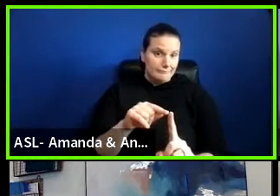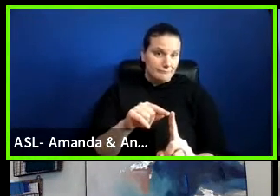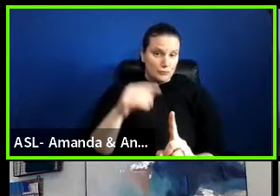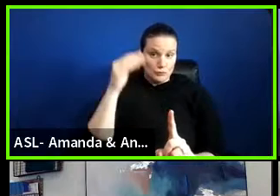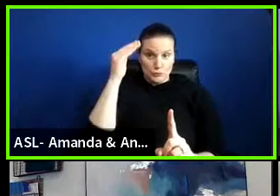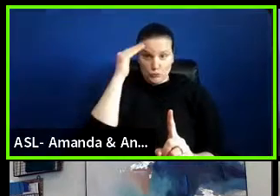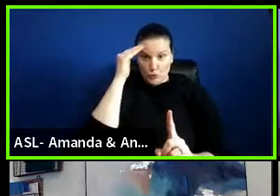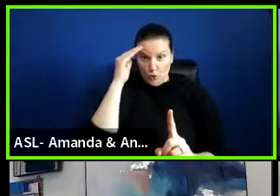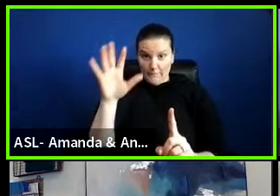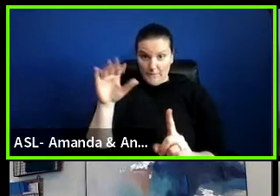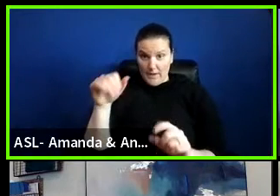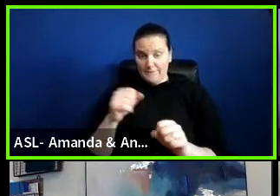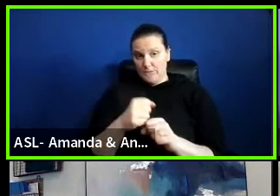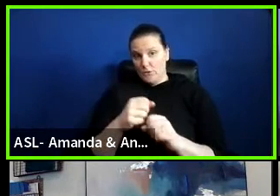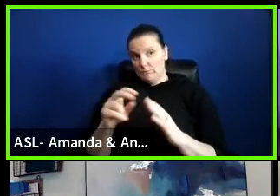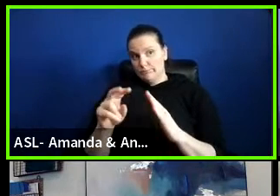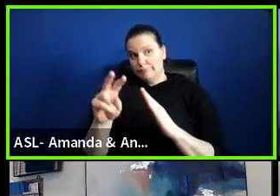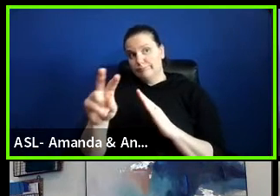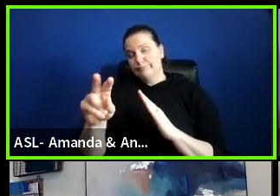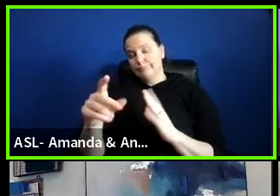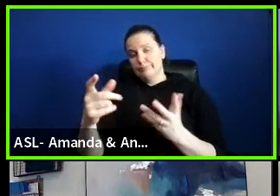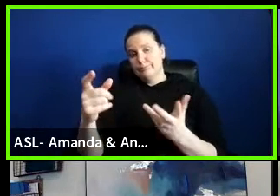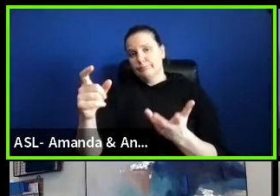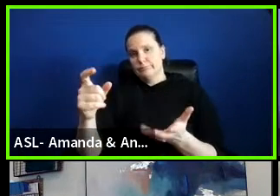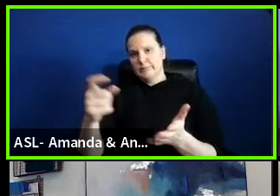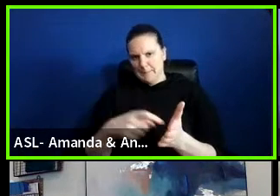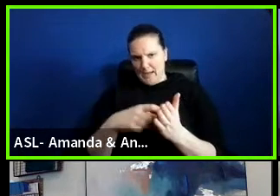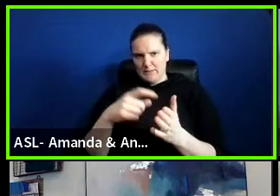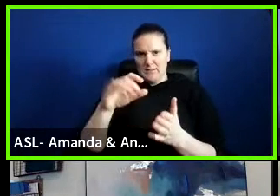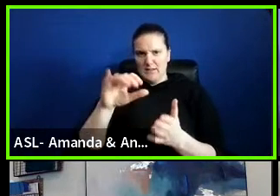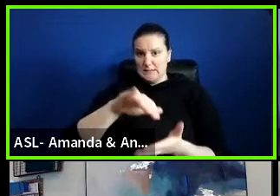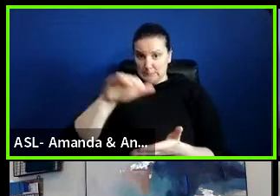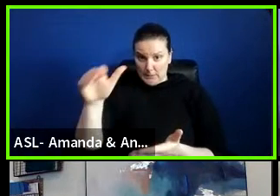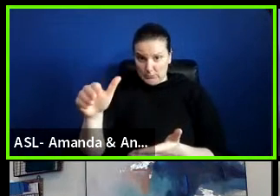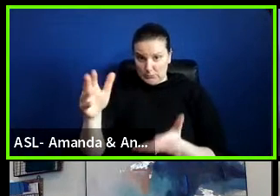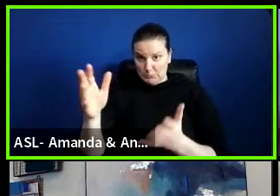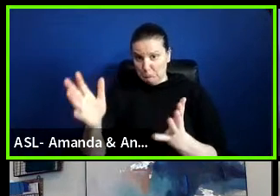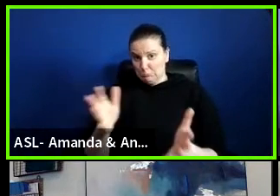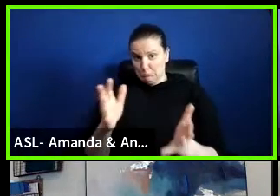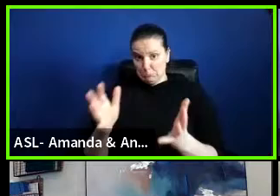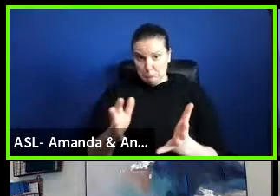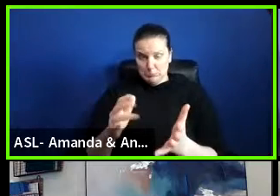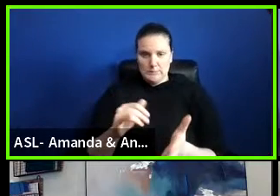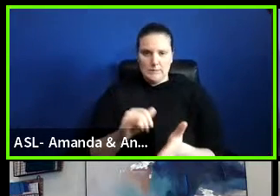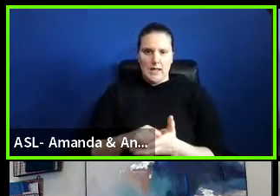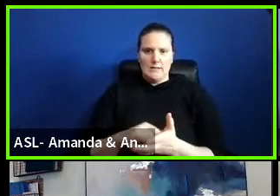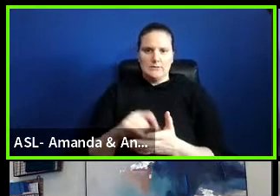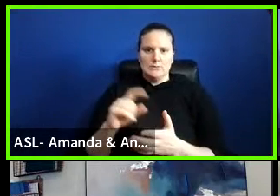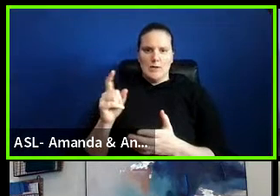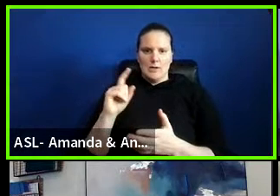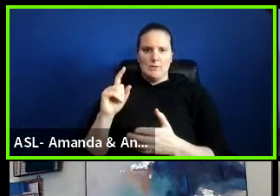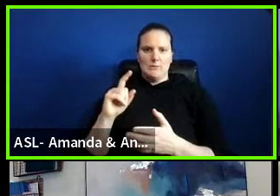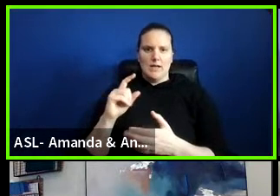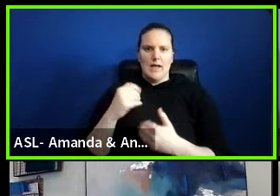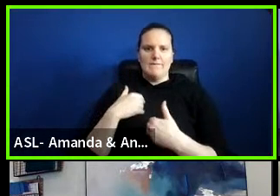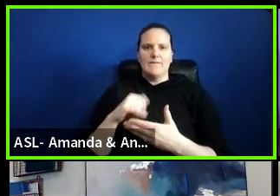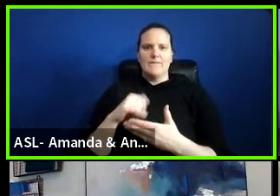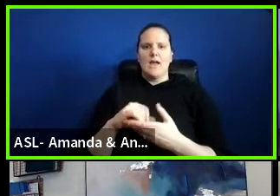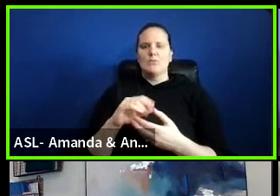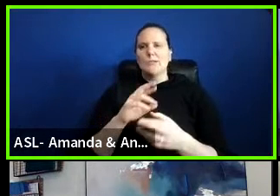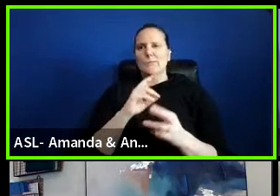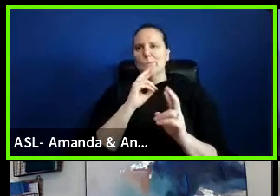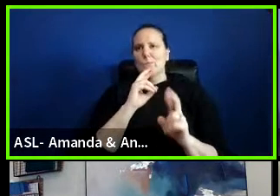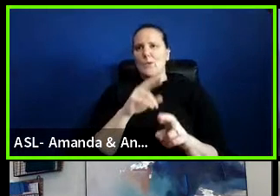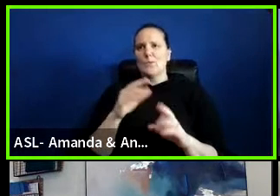is the 5-year forecasted demand is Y. And so I think that's kind of where we landed. The report is, we're